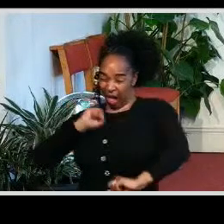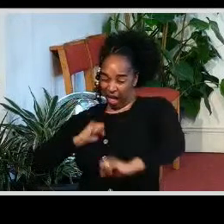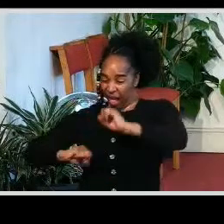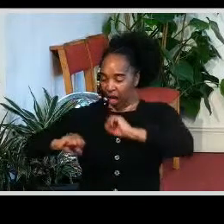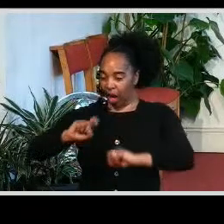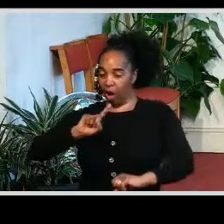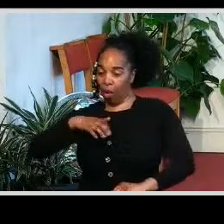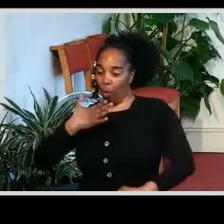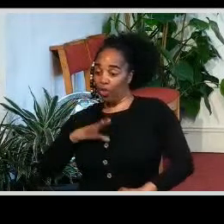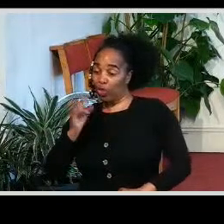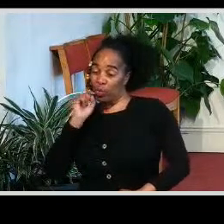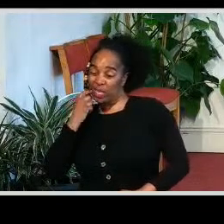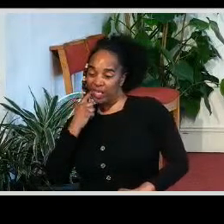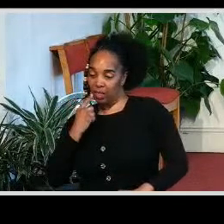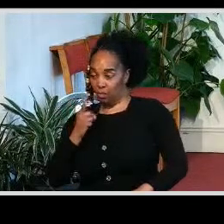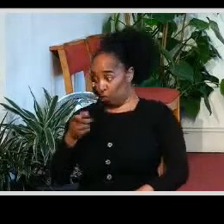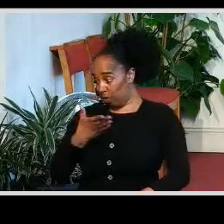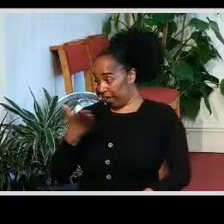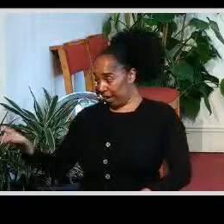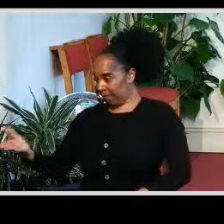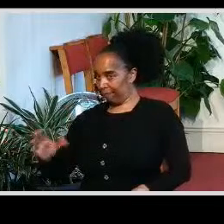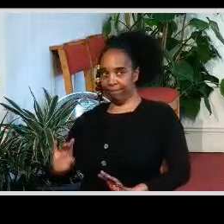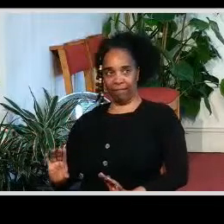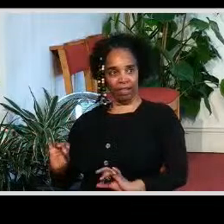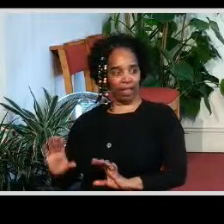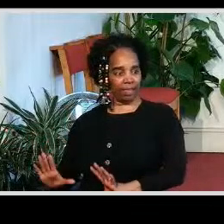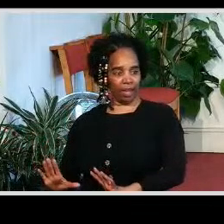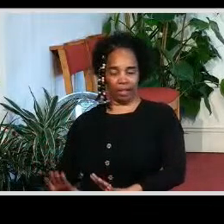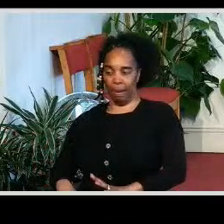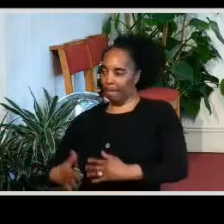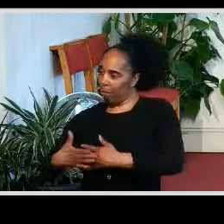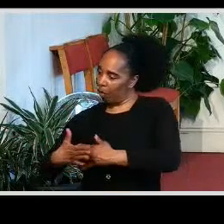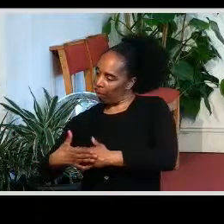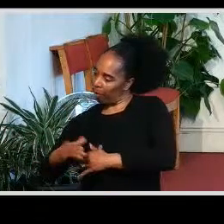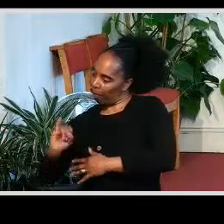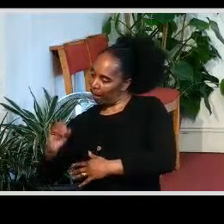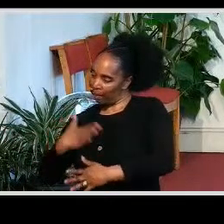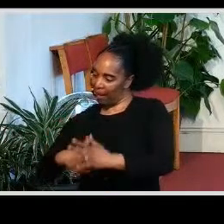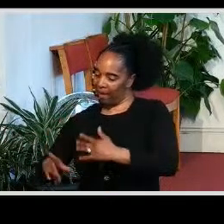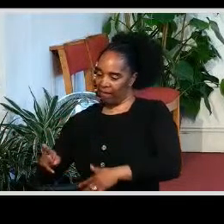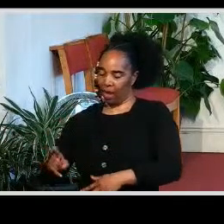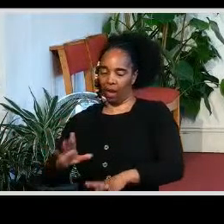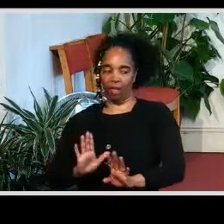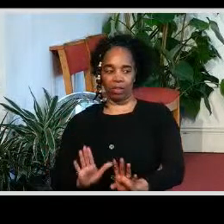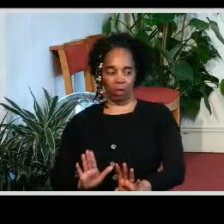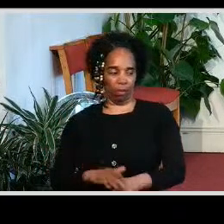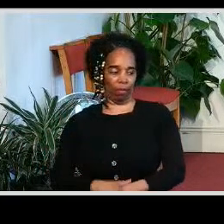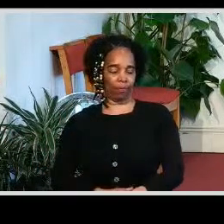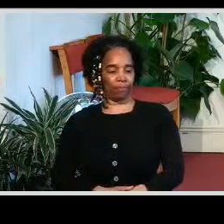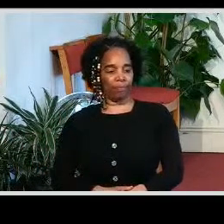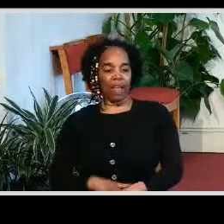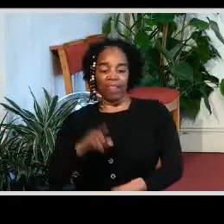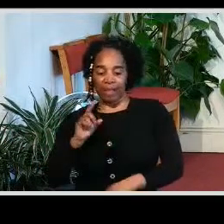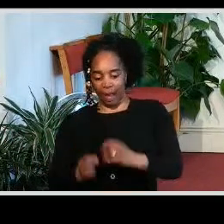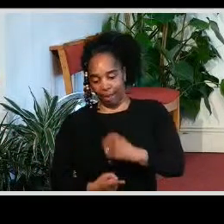sweets. If you give in, that's it. Okay, so exactly, that's the same thing that happens here